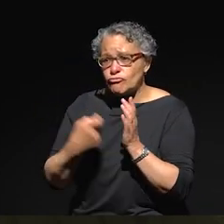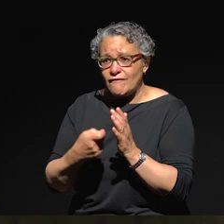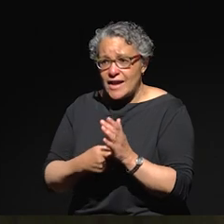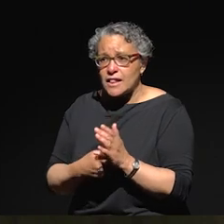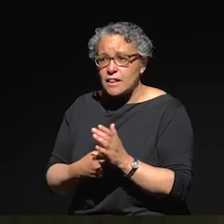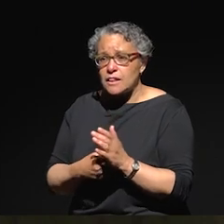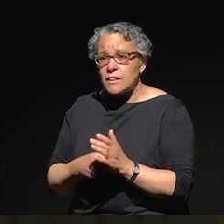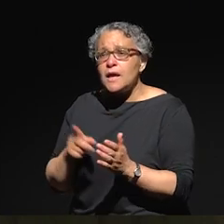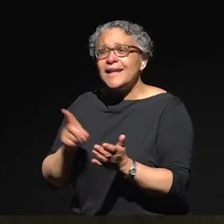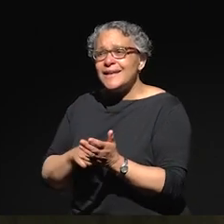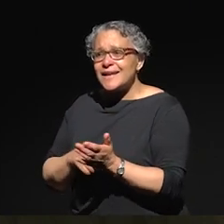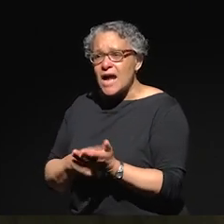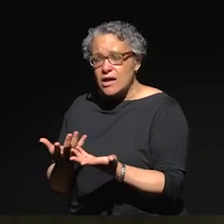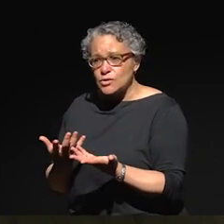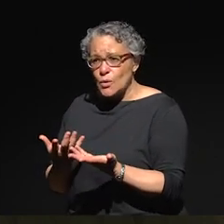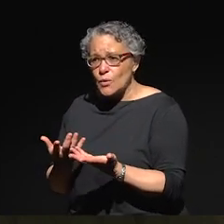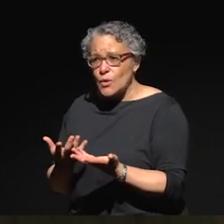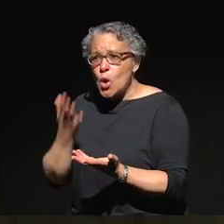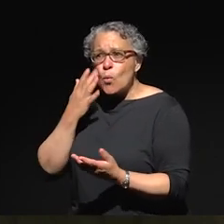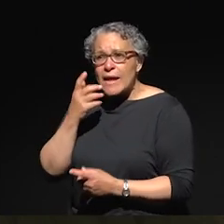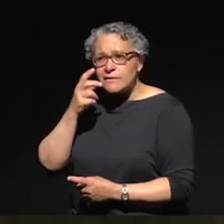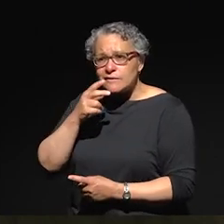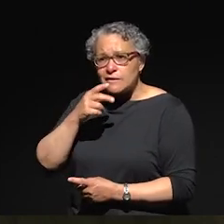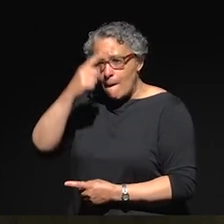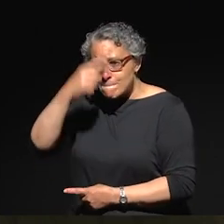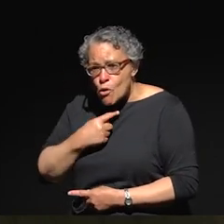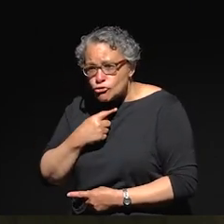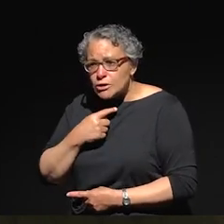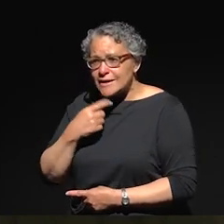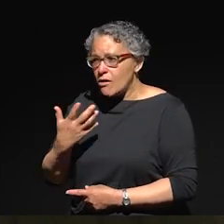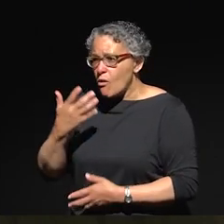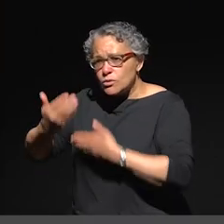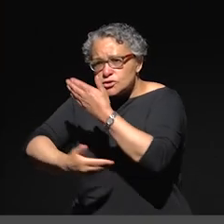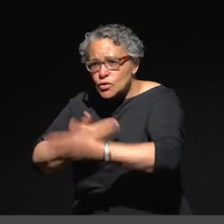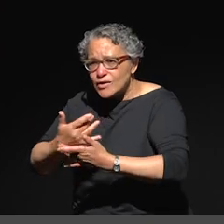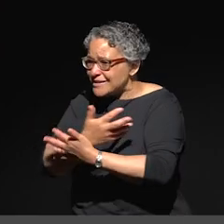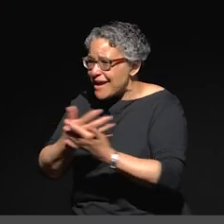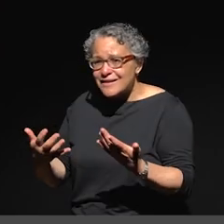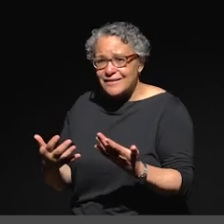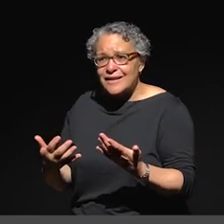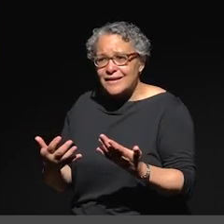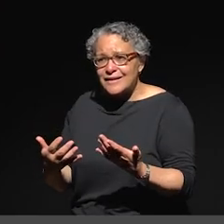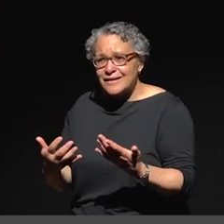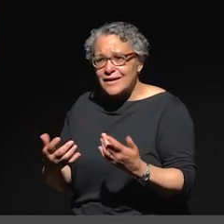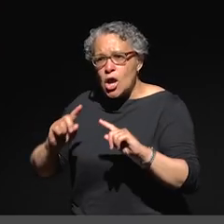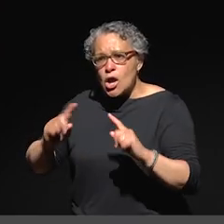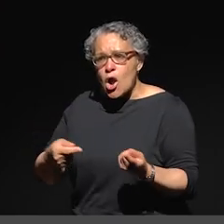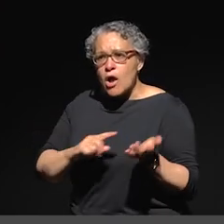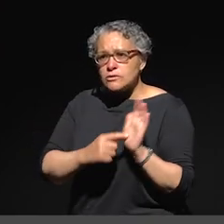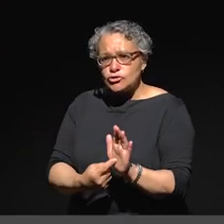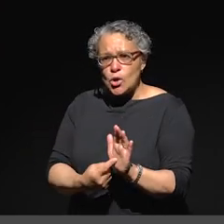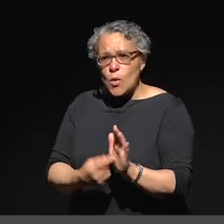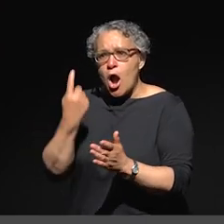Leonardo's insight is that when he does portraits or stories, anything, you can't just show